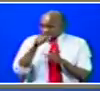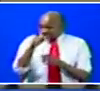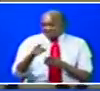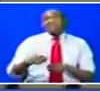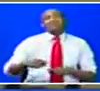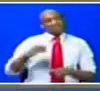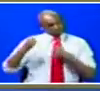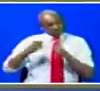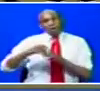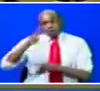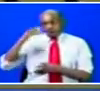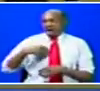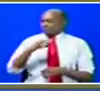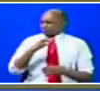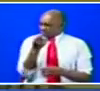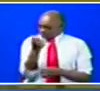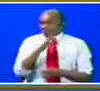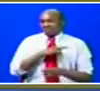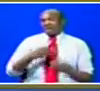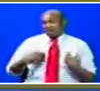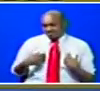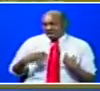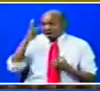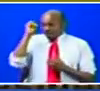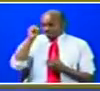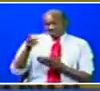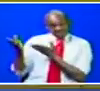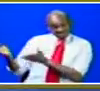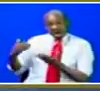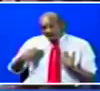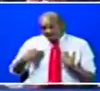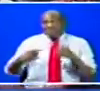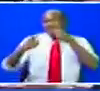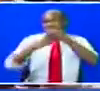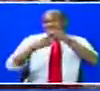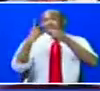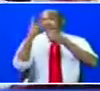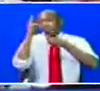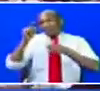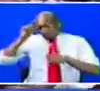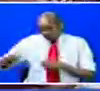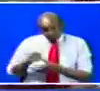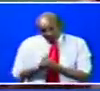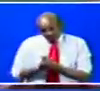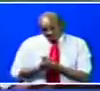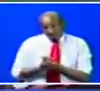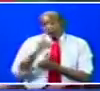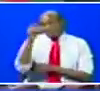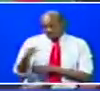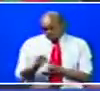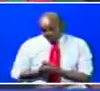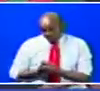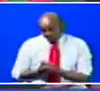prestigious and has fewer benefits. Currently, MPs earn a gross salary of 621,000 shillings a